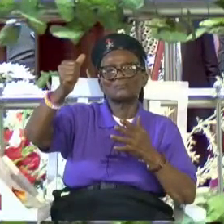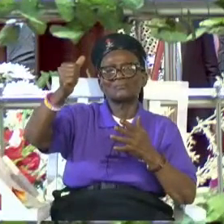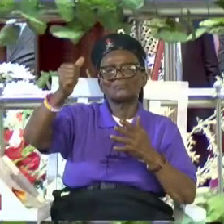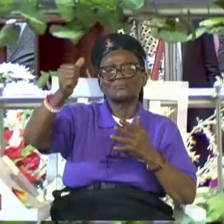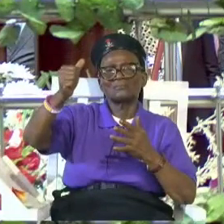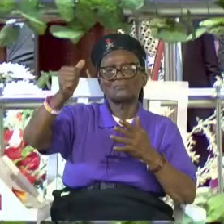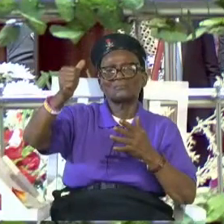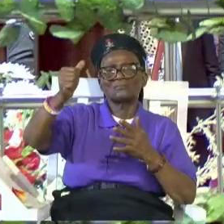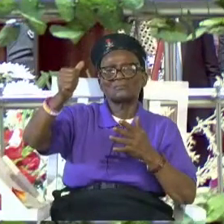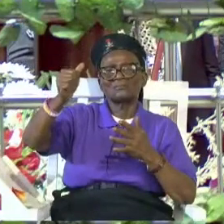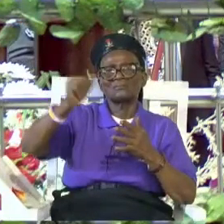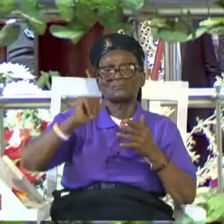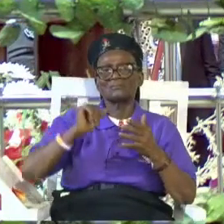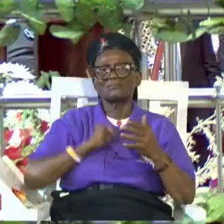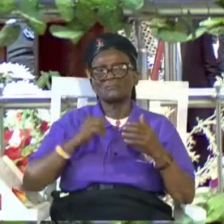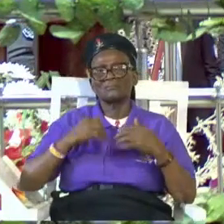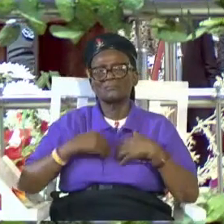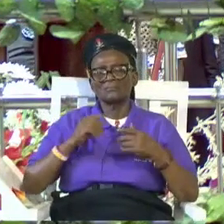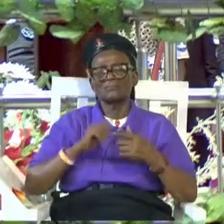I had to stop you